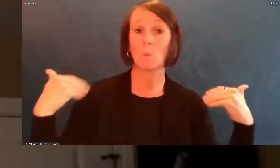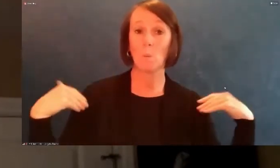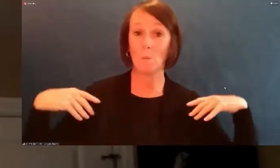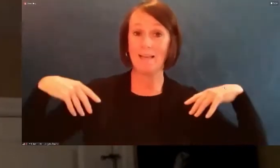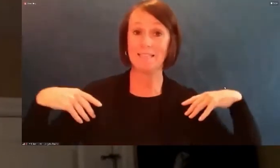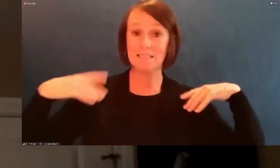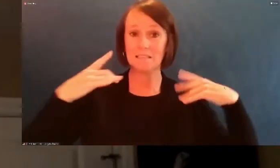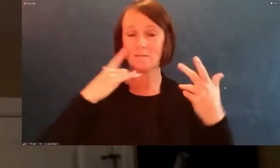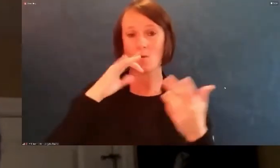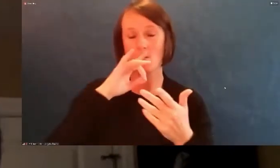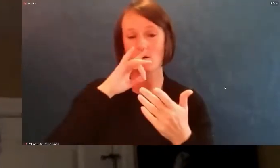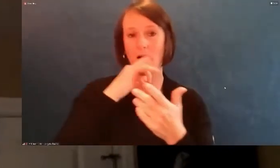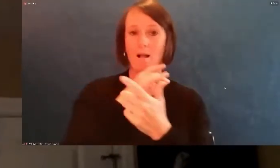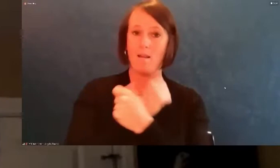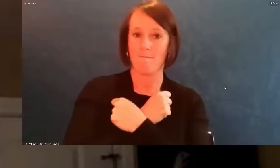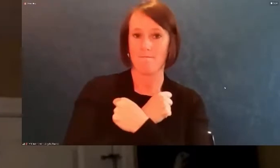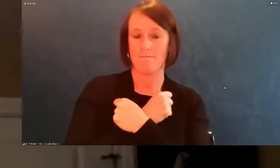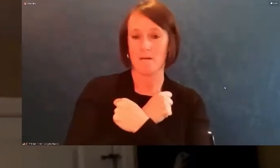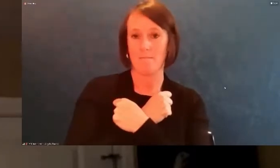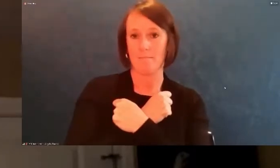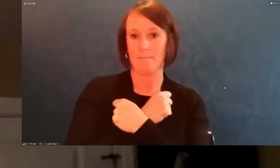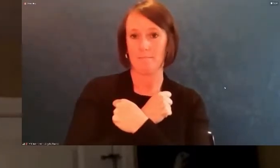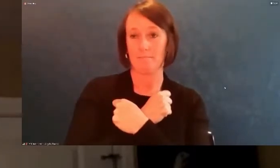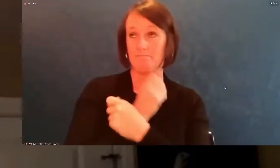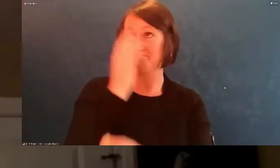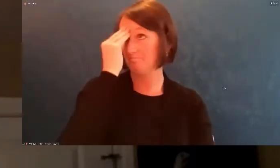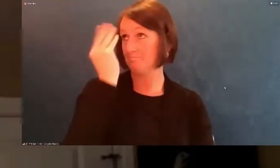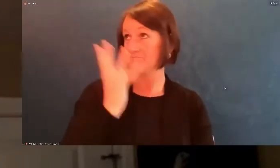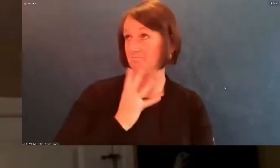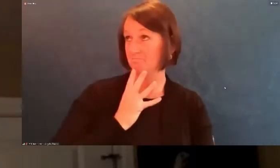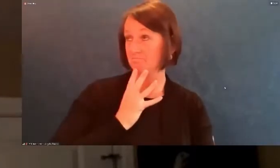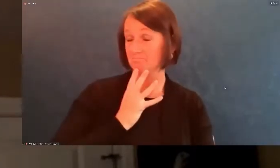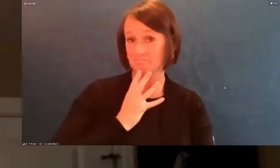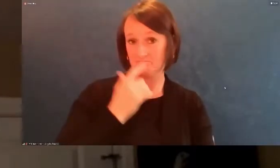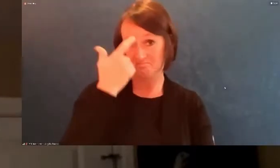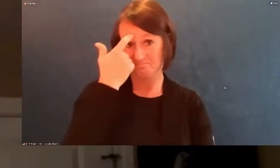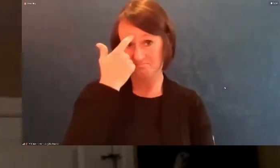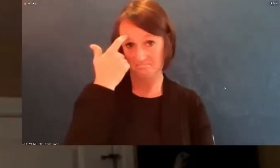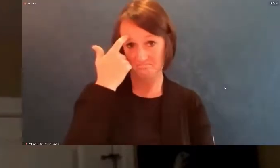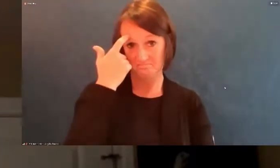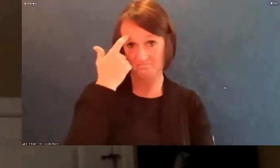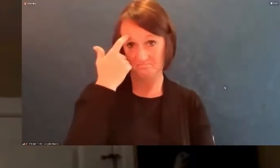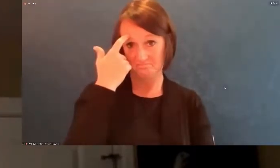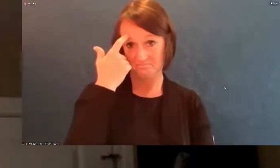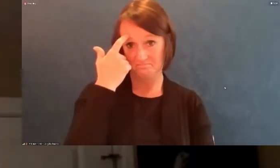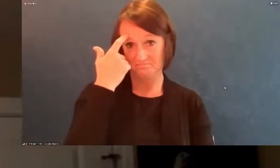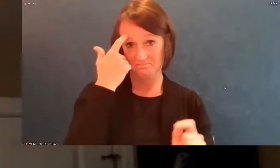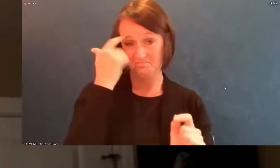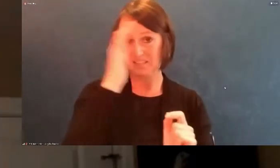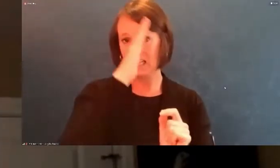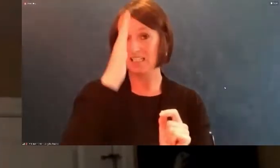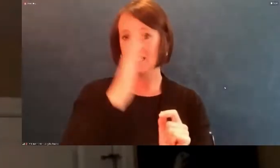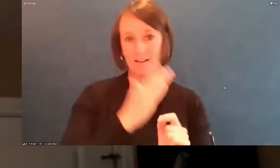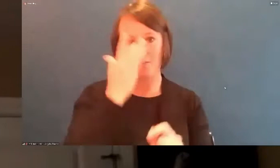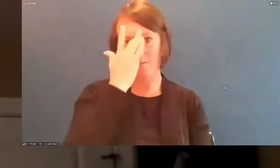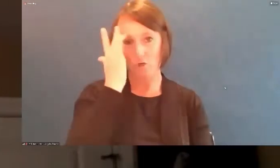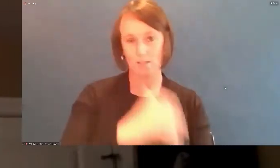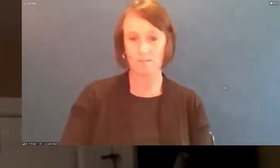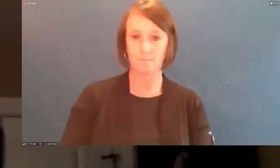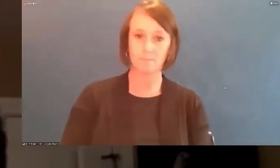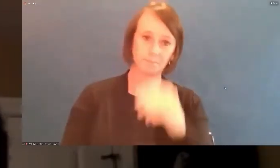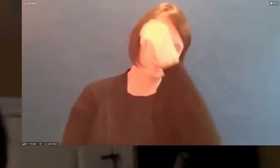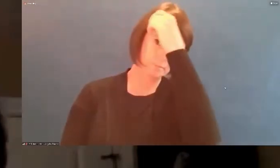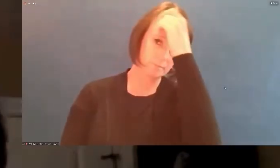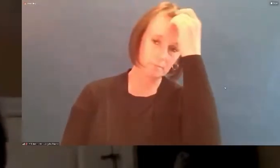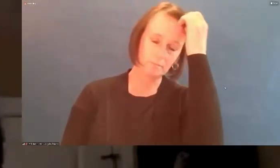Pretty incredible, eh? So she told that to me 17 years. I never forgot it. So